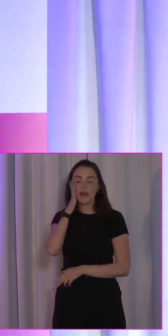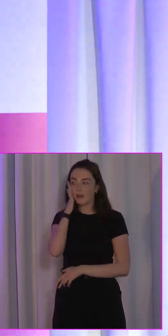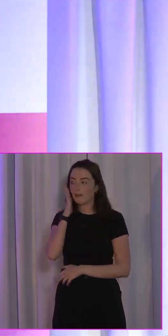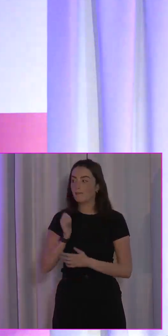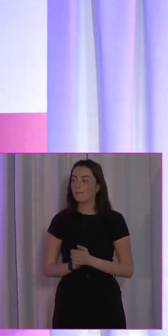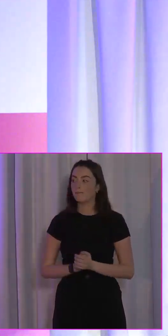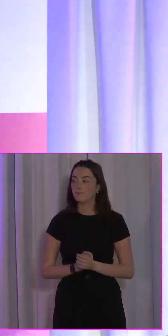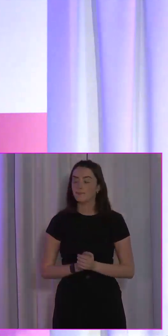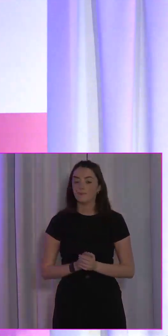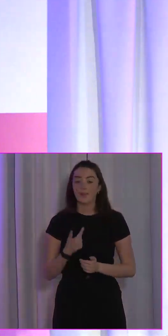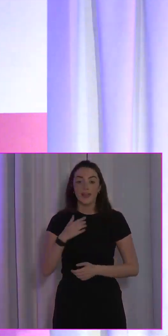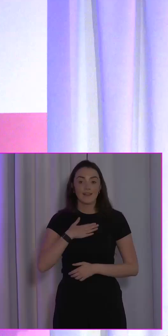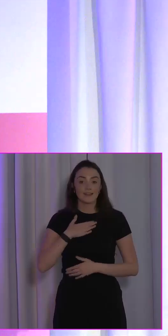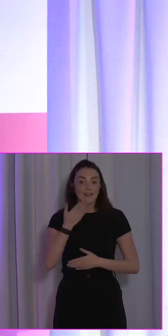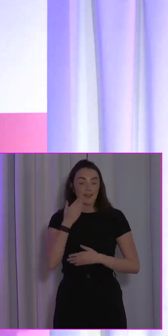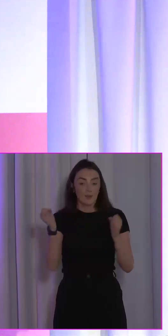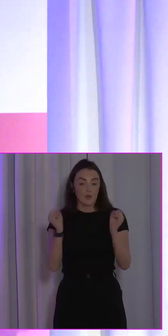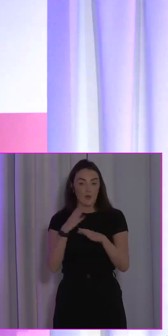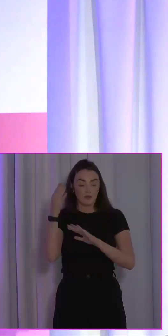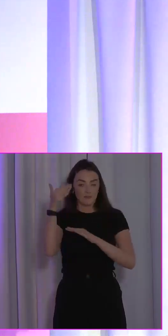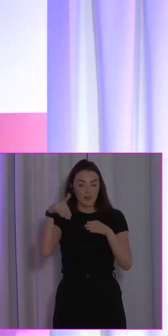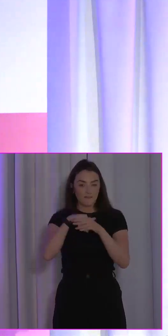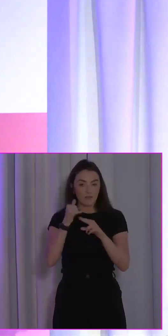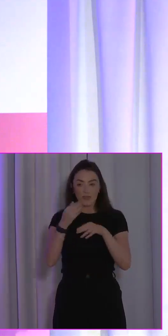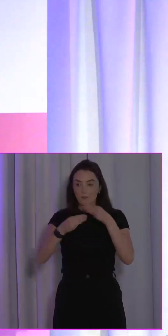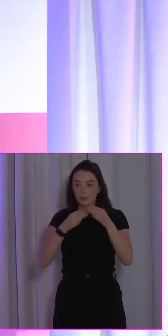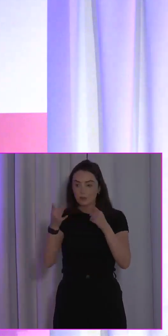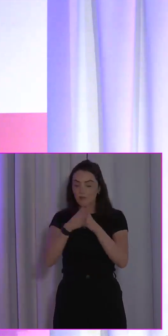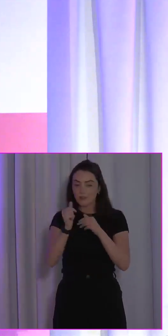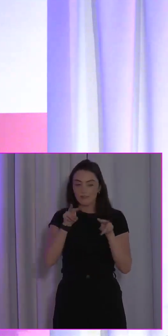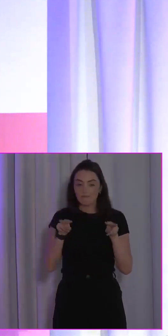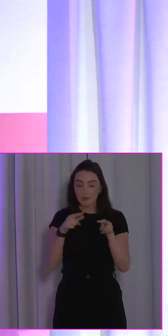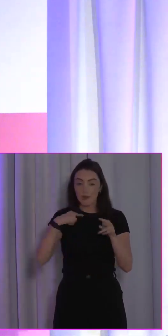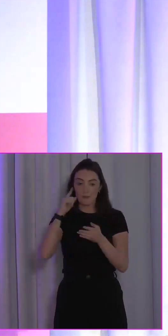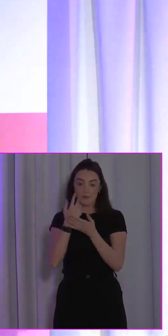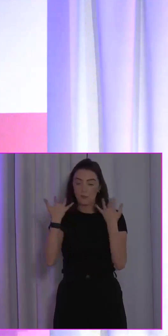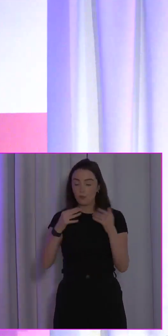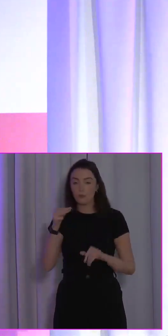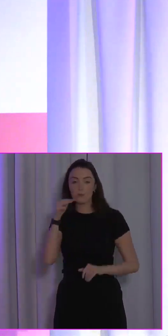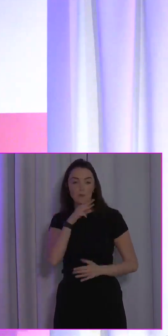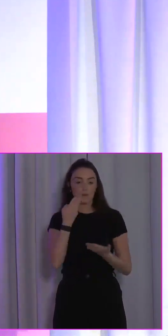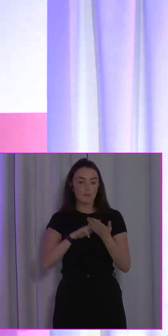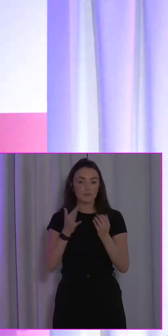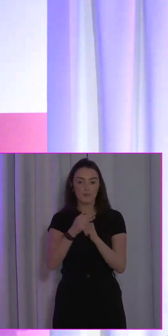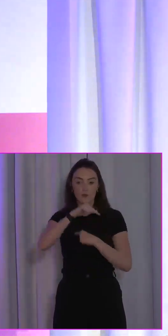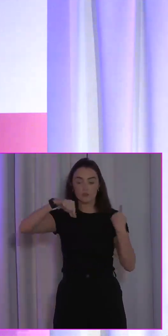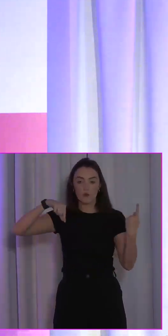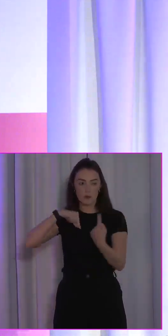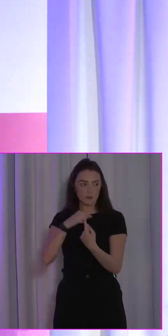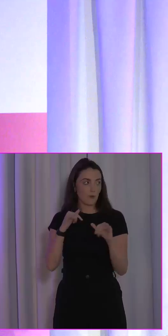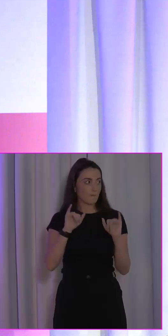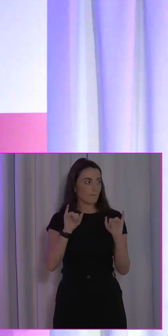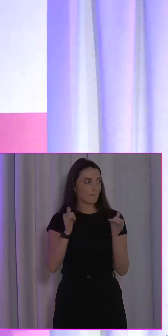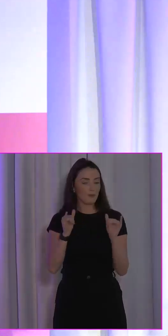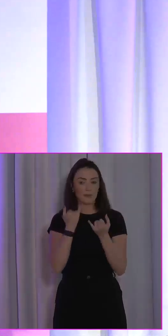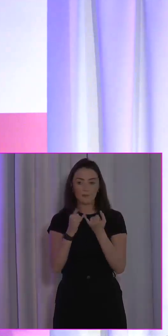I would like to thank all involved in the production of this video, which I believe has an important message for us all. And we might play that